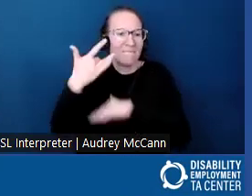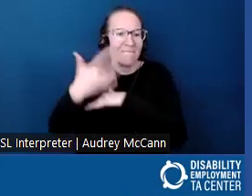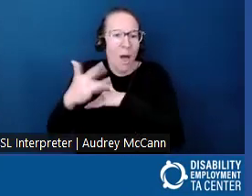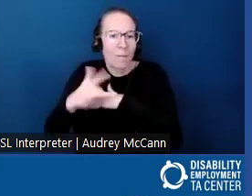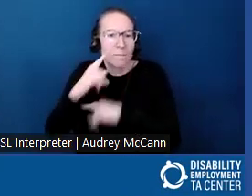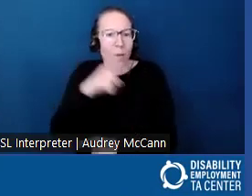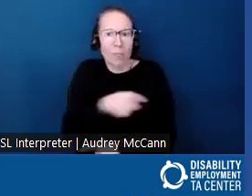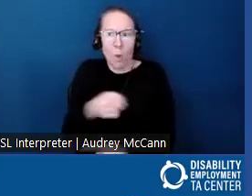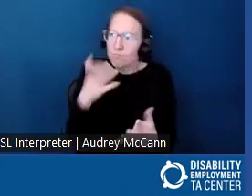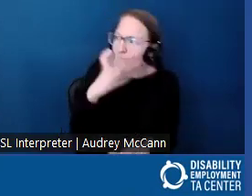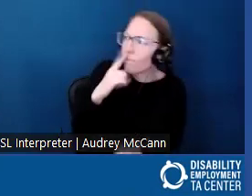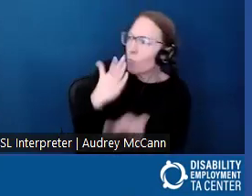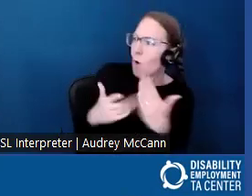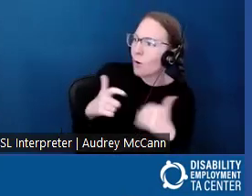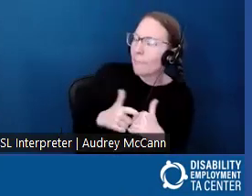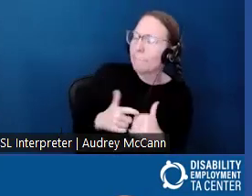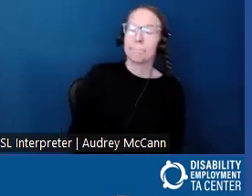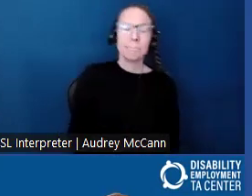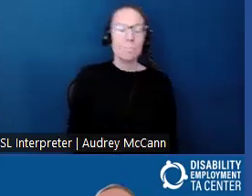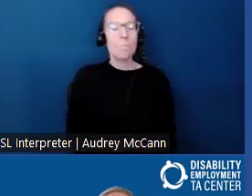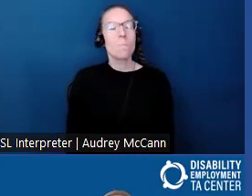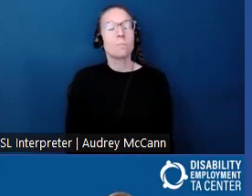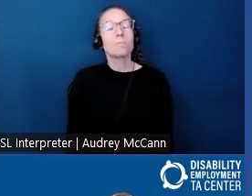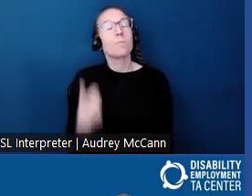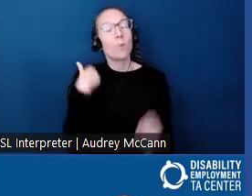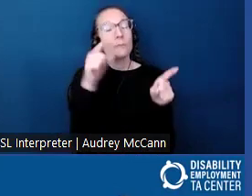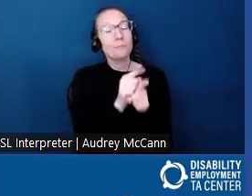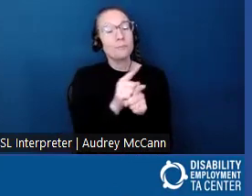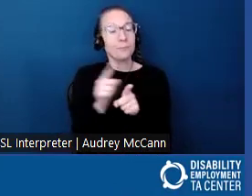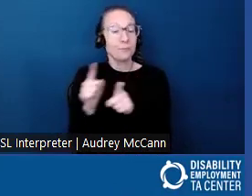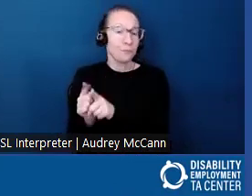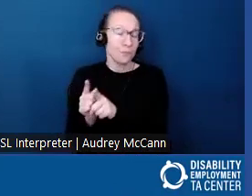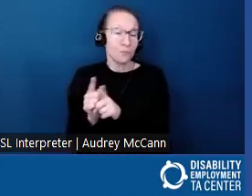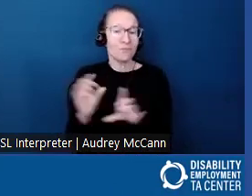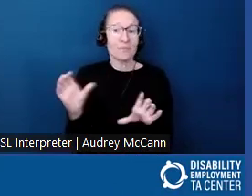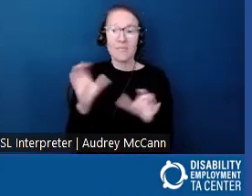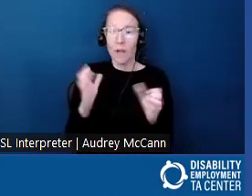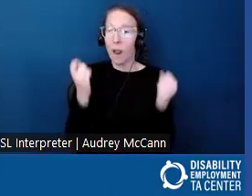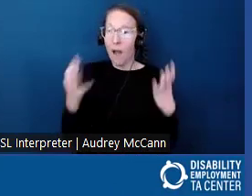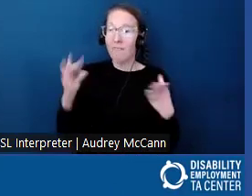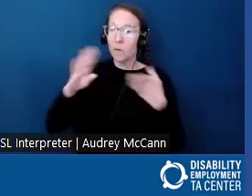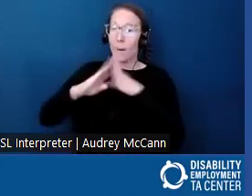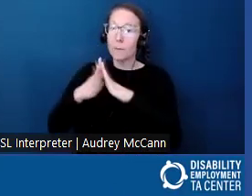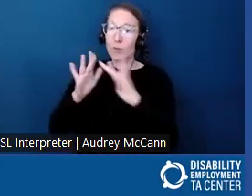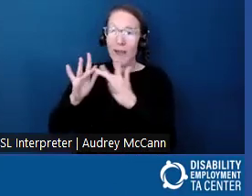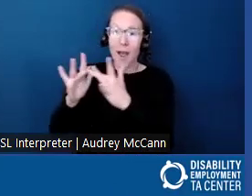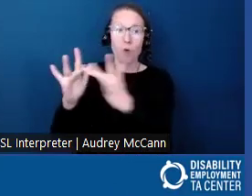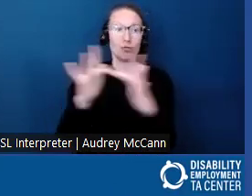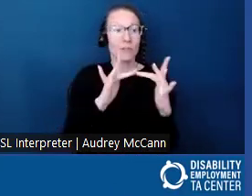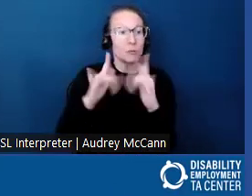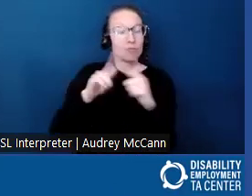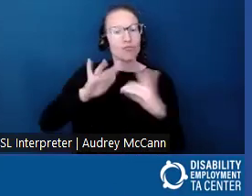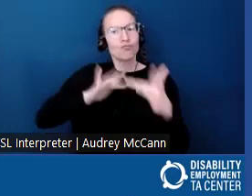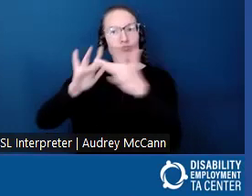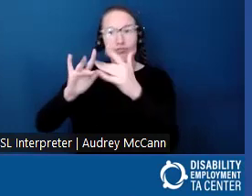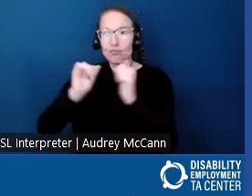seeking part-time work. We've also done a lot of community outreach to touch base with